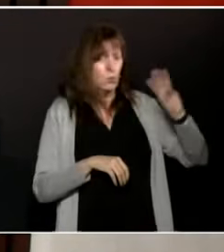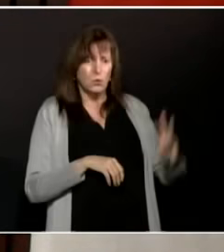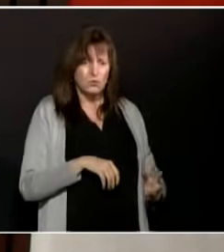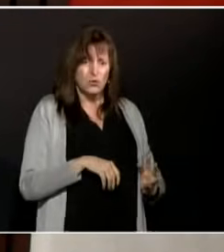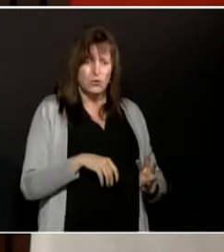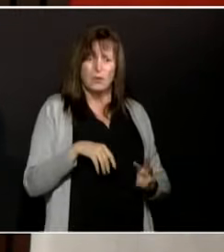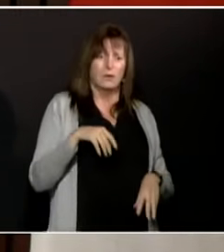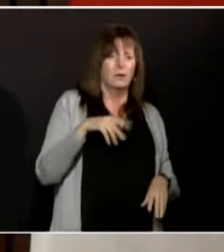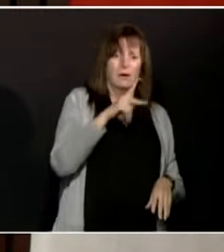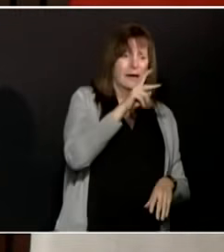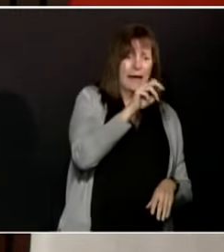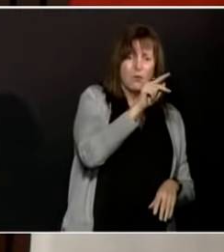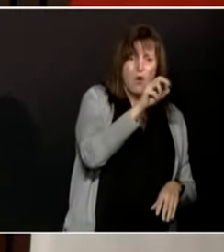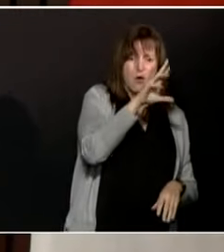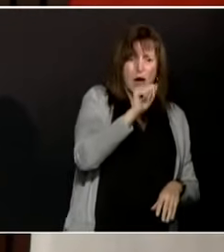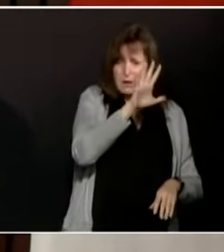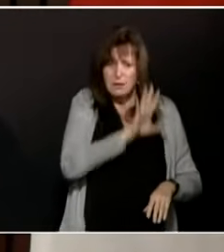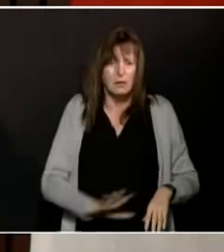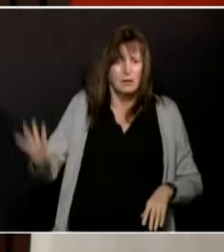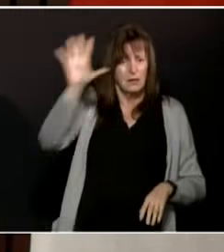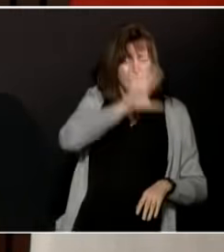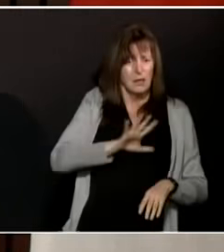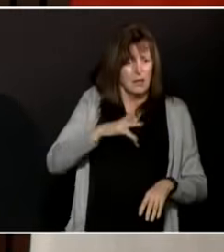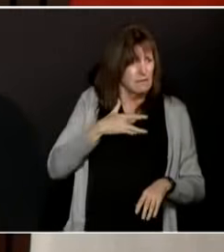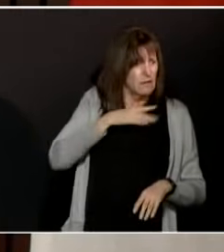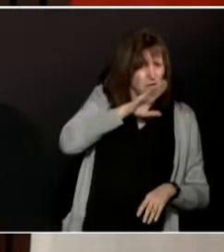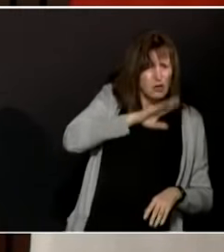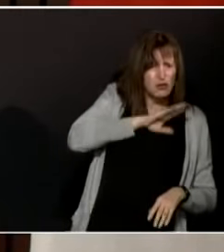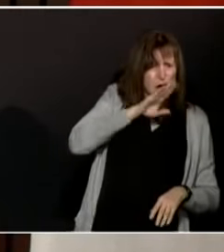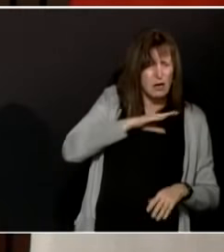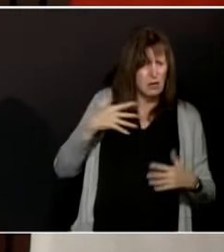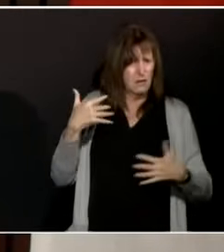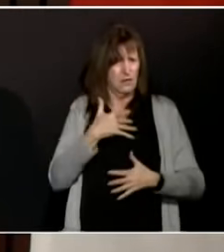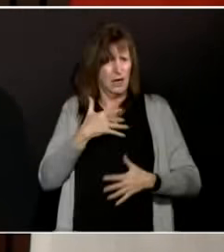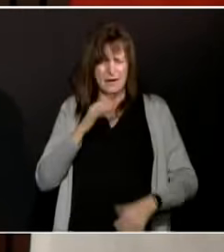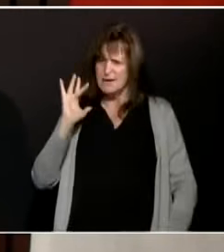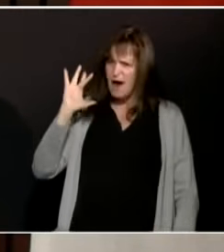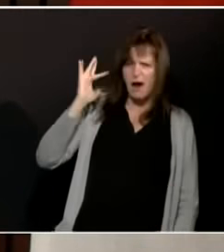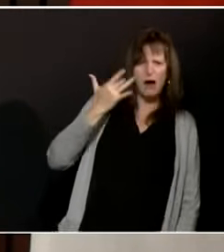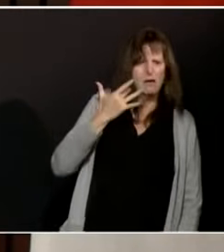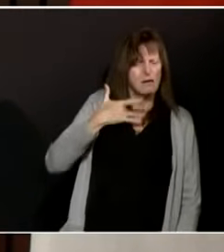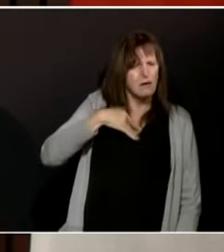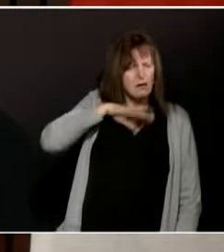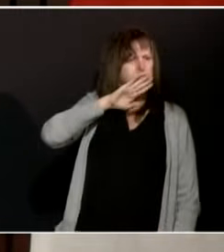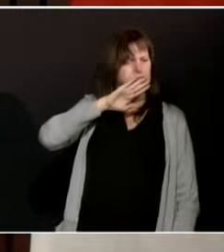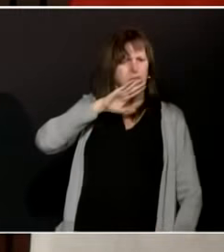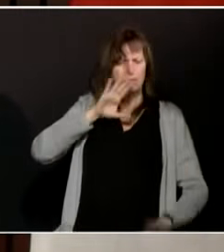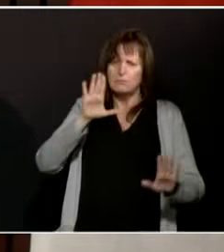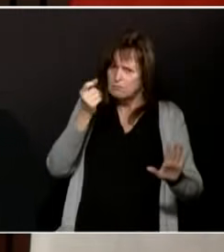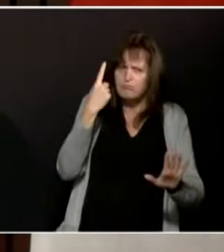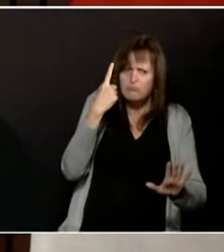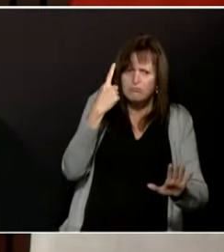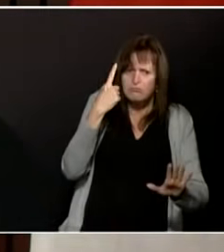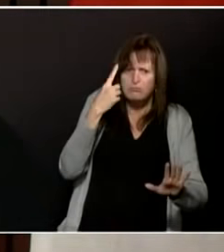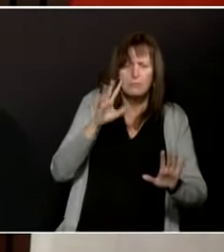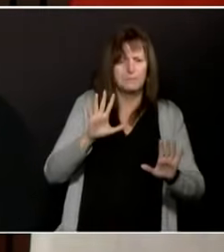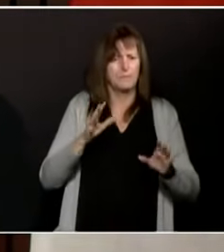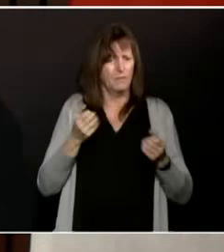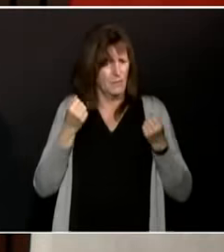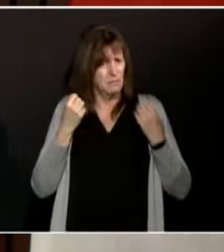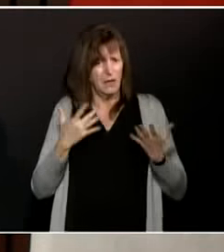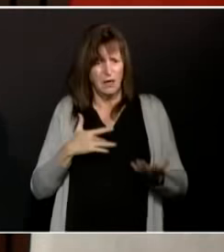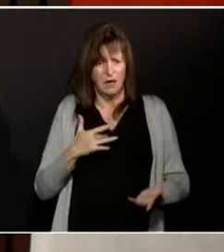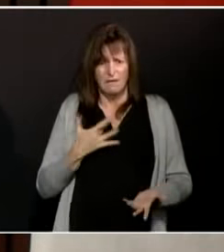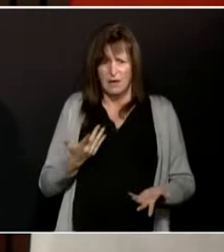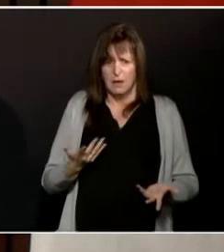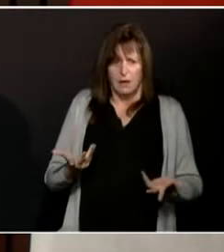frustrated, some of us are frightened, and some of us are just fatigued, and many I know are all three. After more than